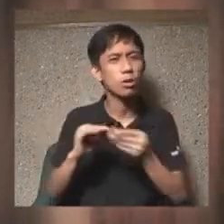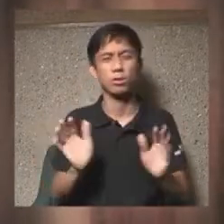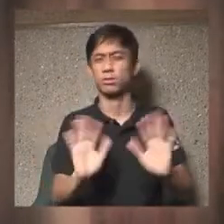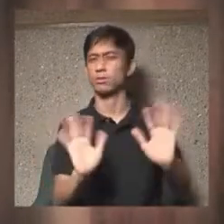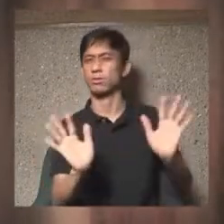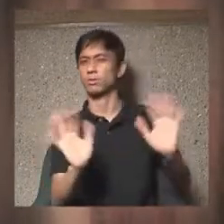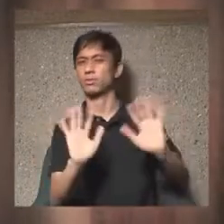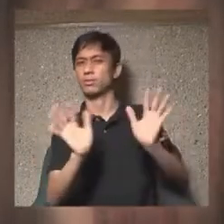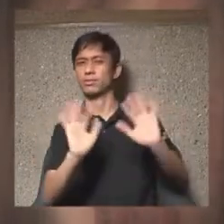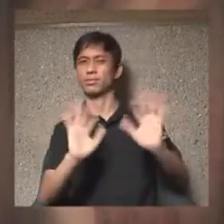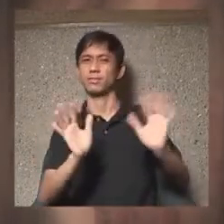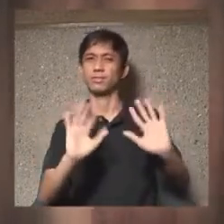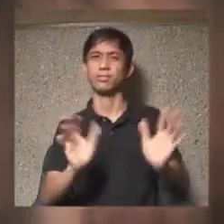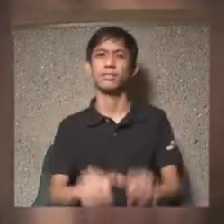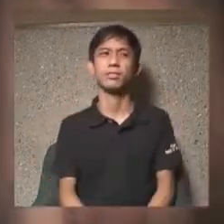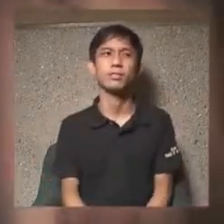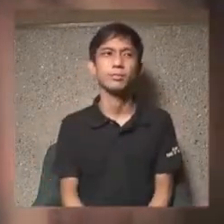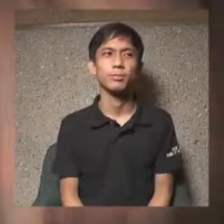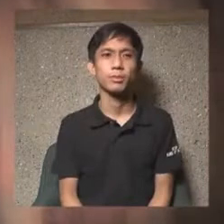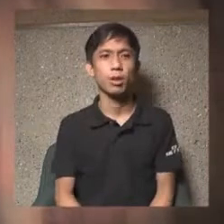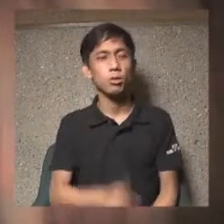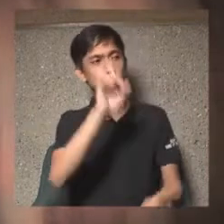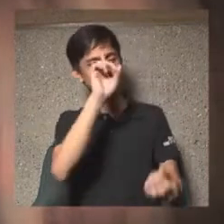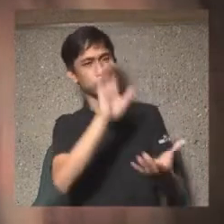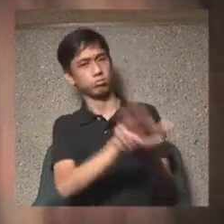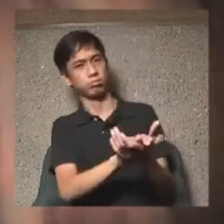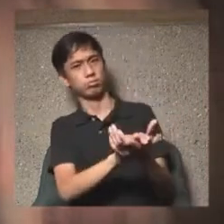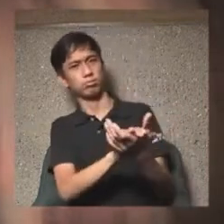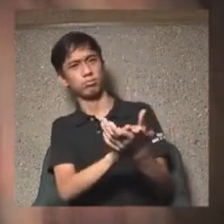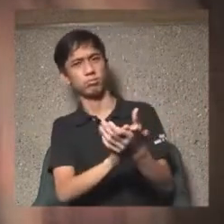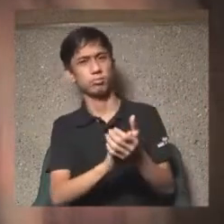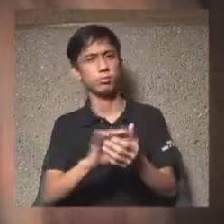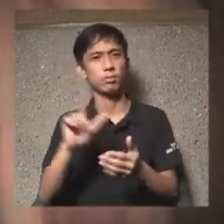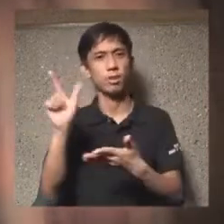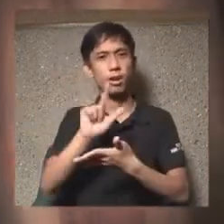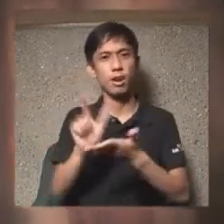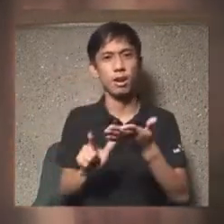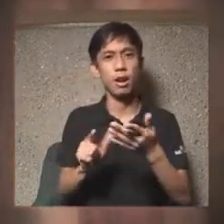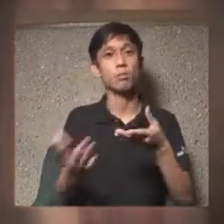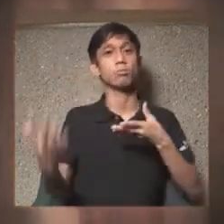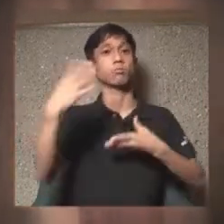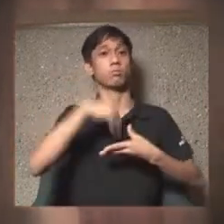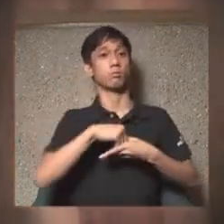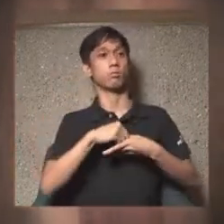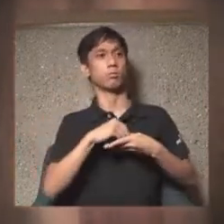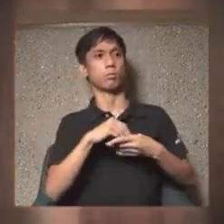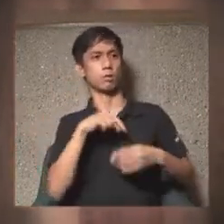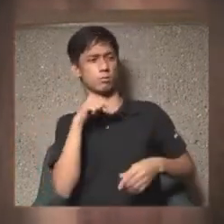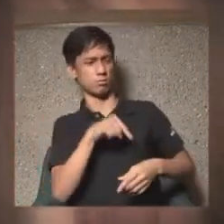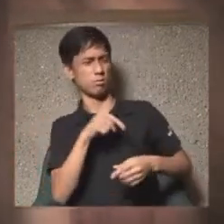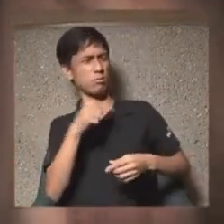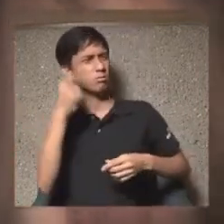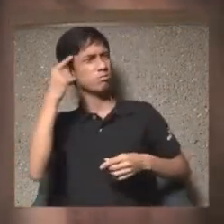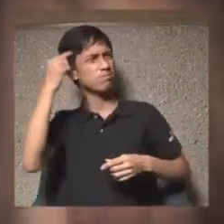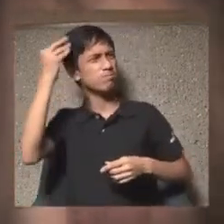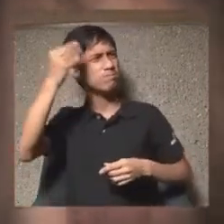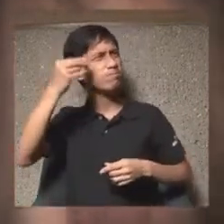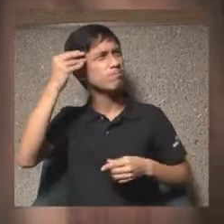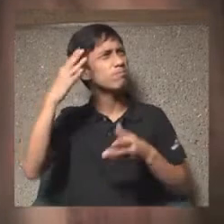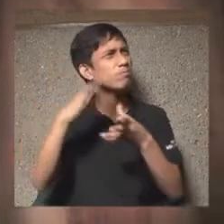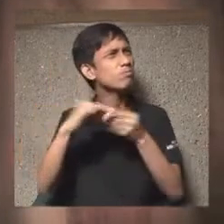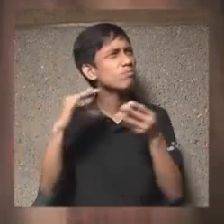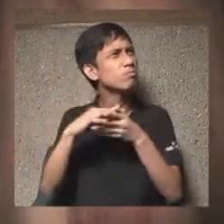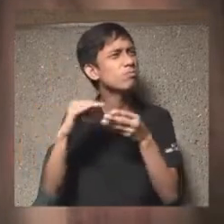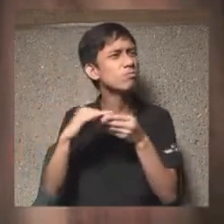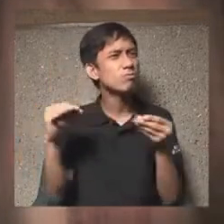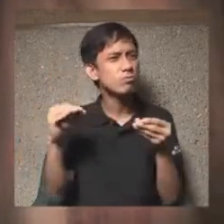mean? So let's face it. It's not easy to deal with God. He wants us.